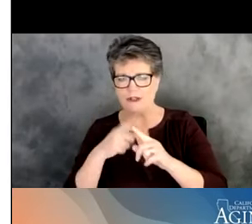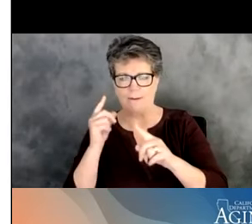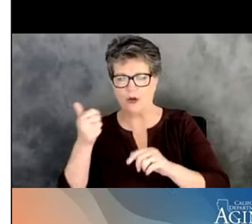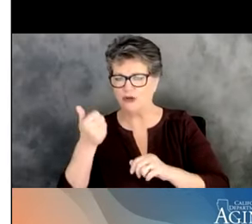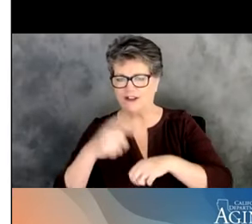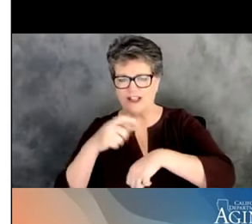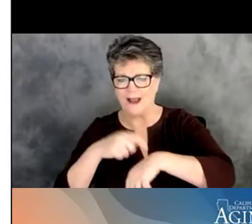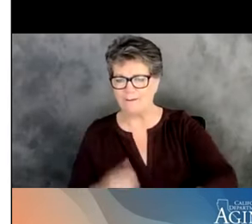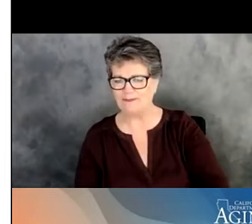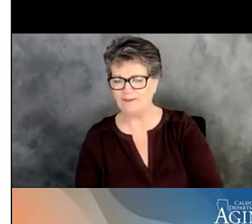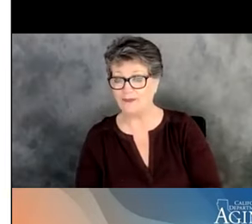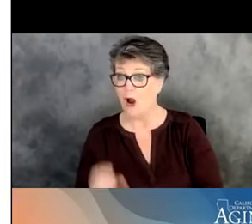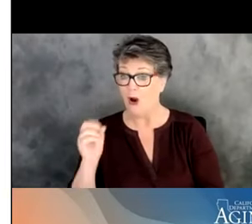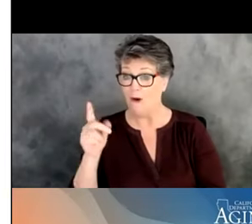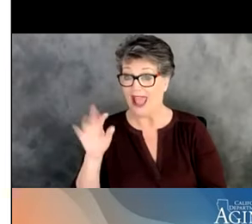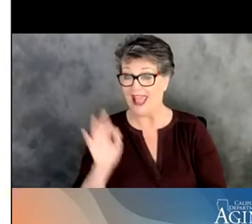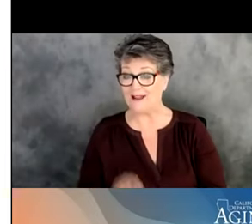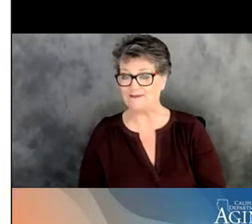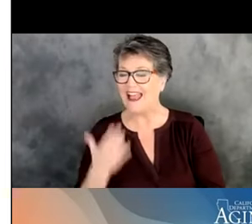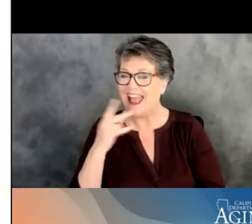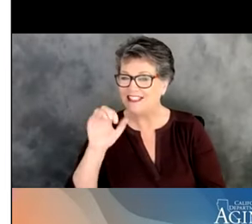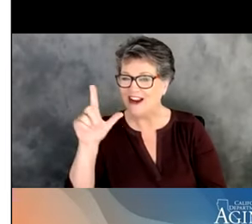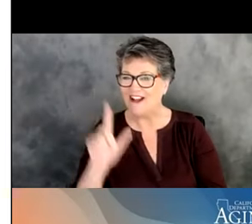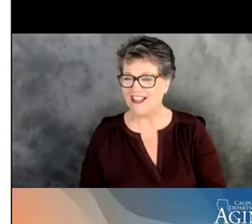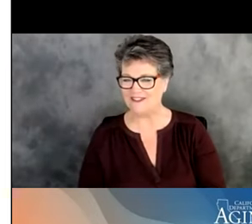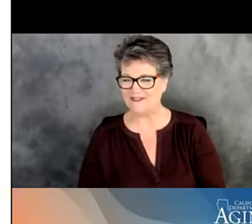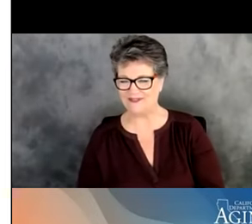time. Okay. Hi, Cheryl.